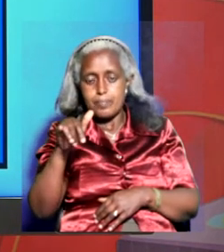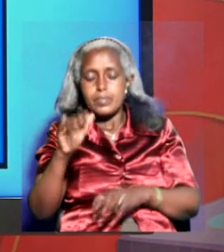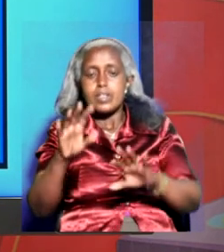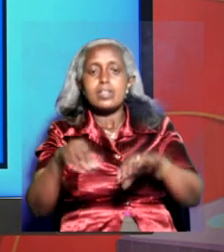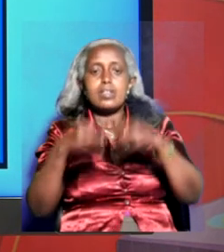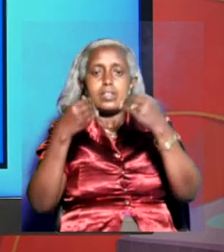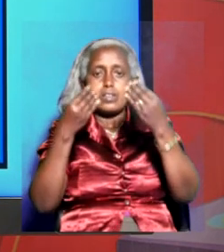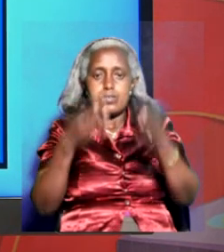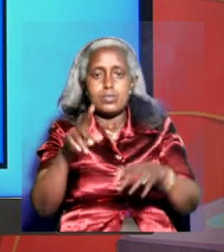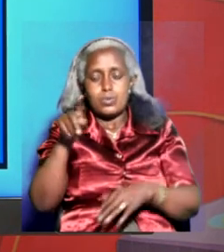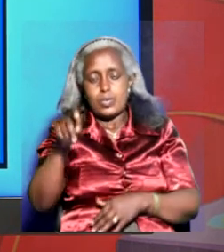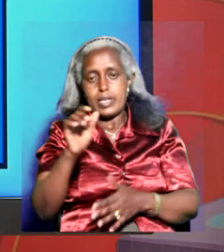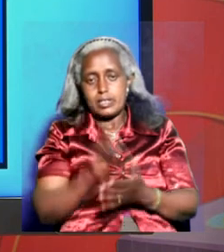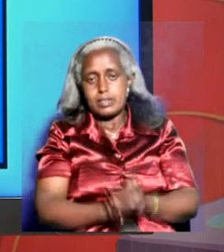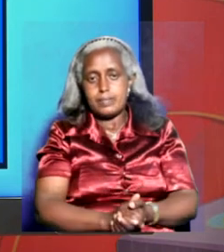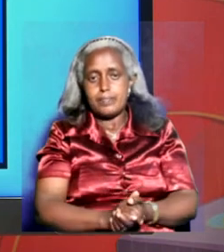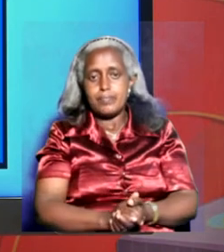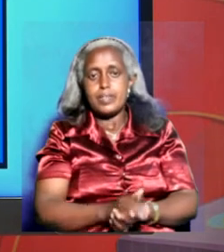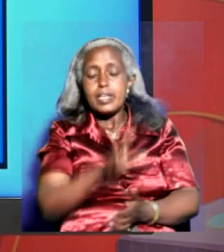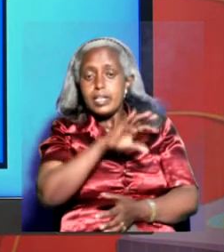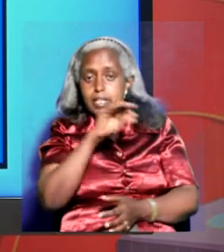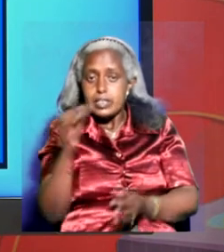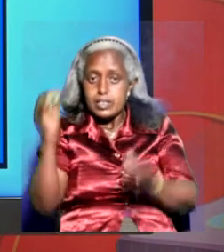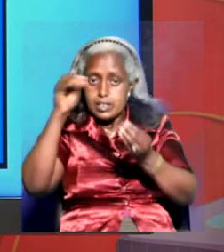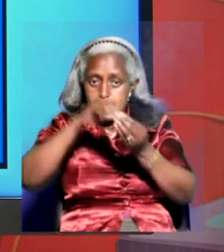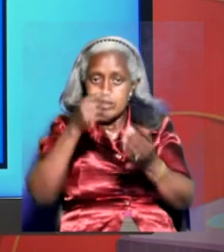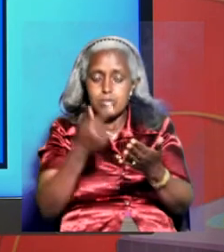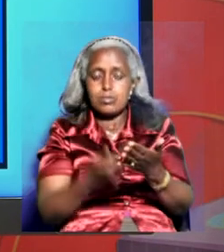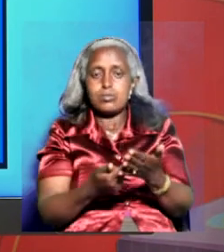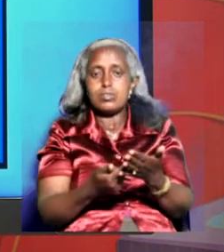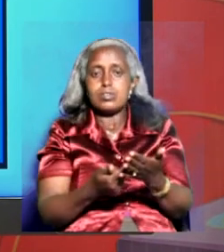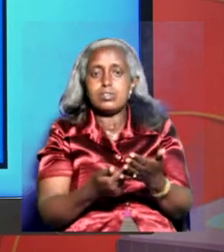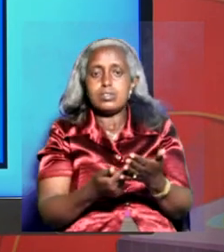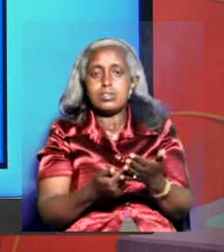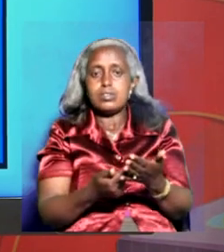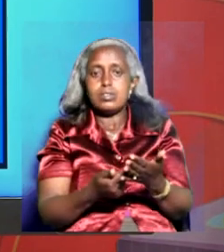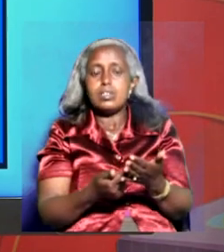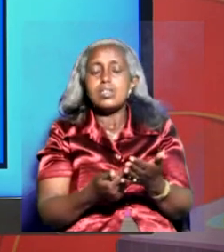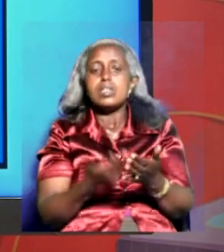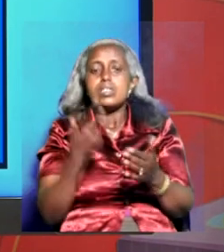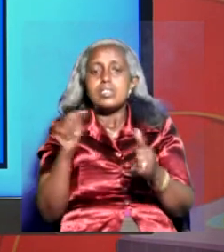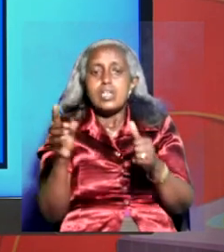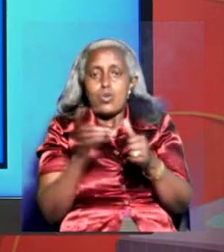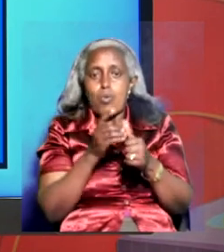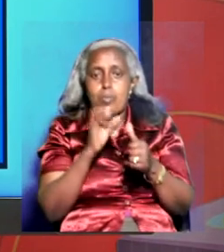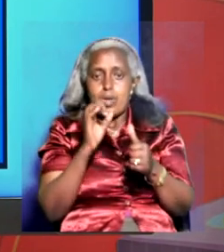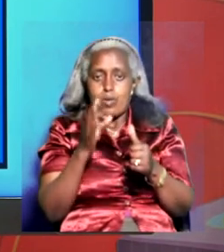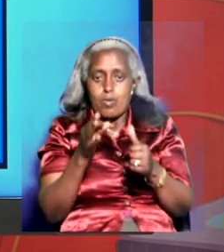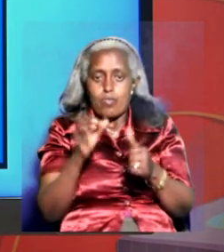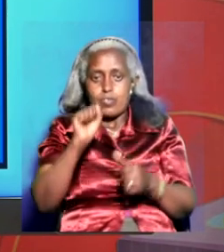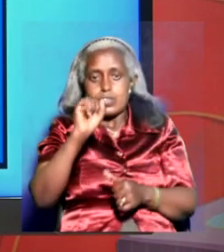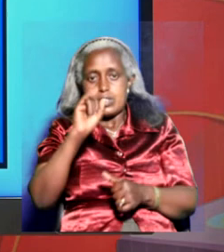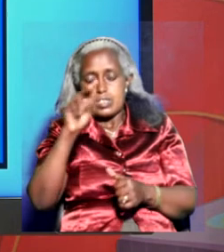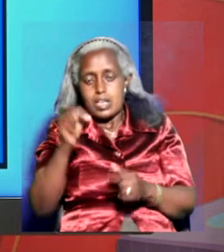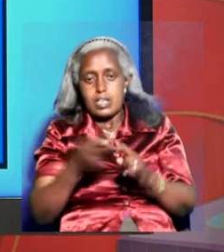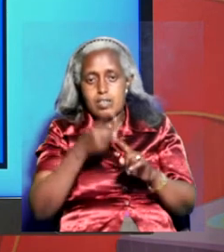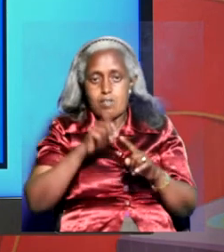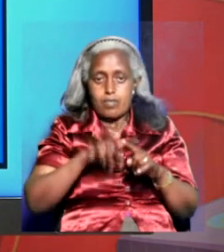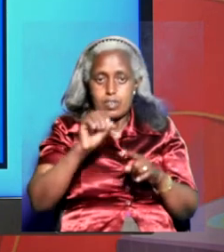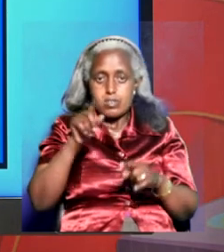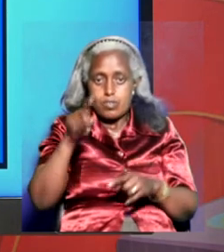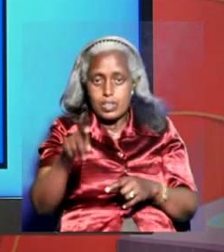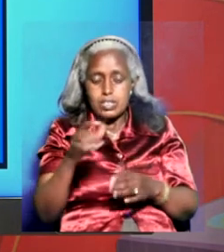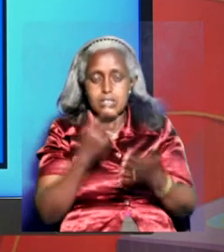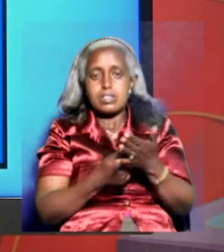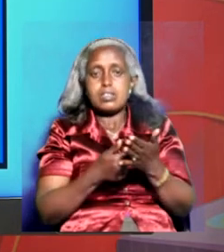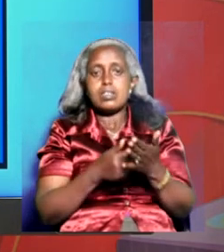gives you x. And in addition to this, the domain of sine inverse of x, as you can see here, it